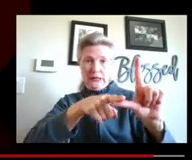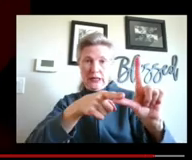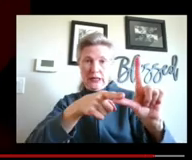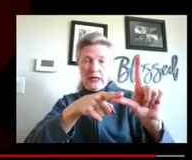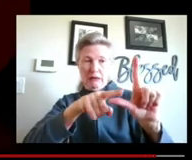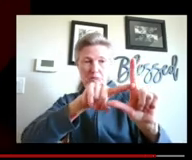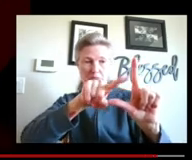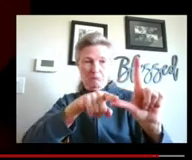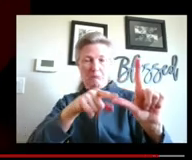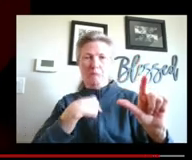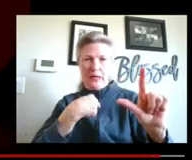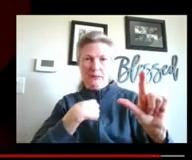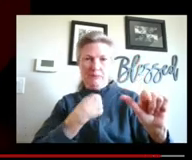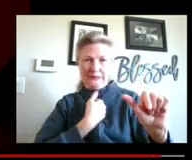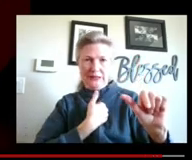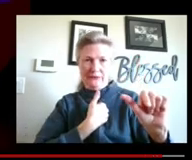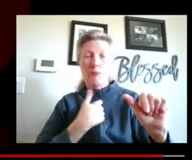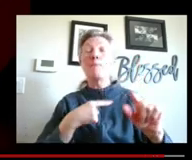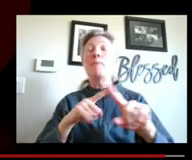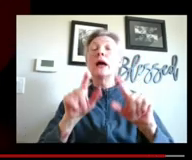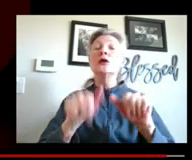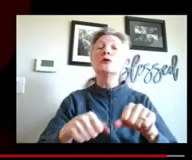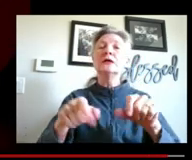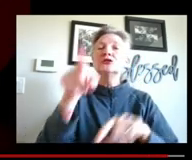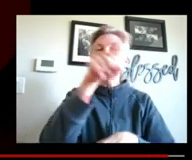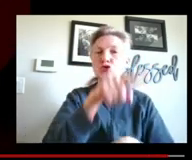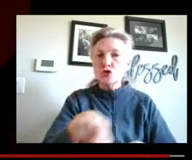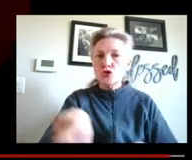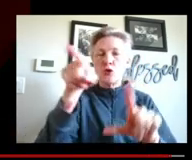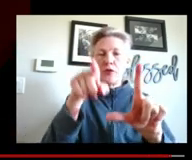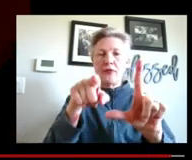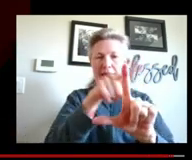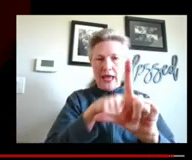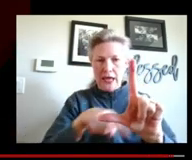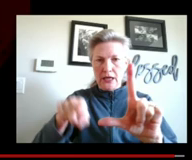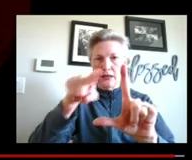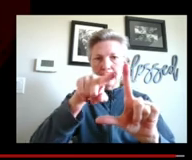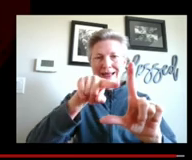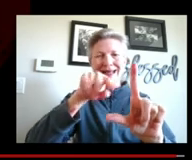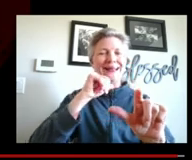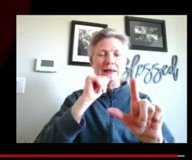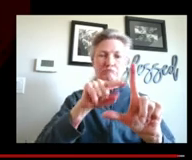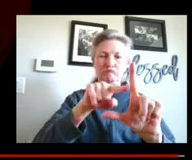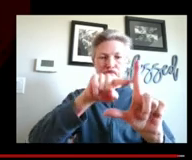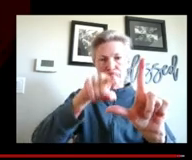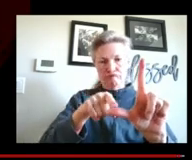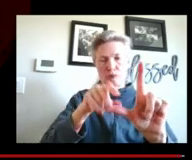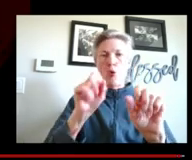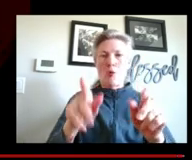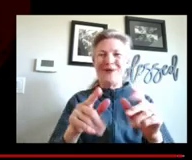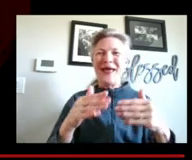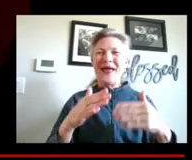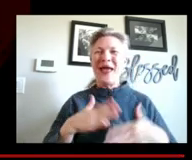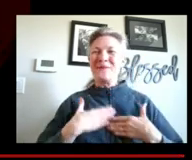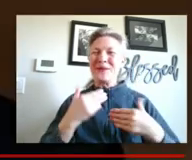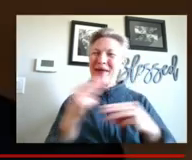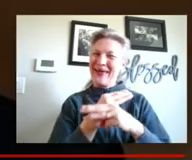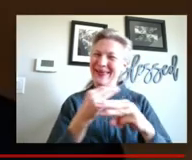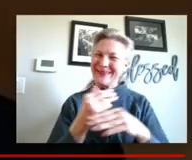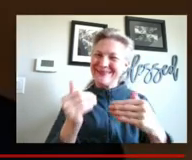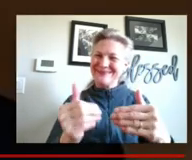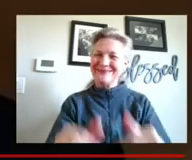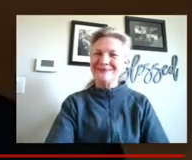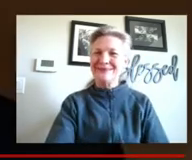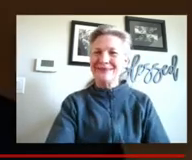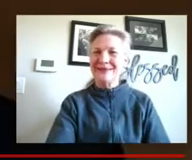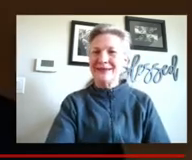2 angles, 3 angles, 4 angles, and 5 angles. So